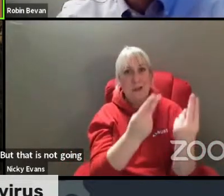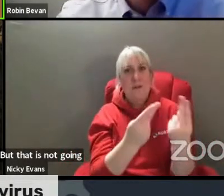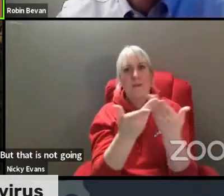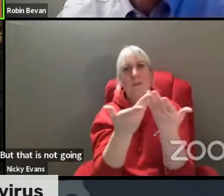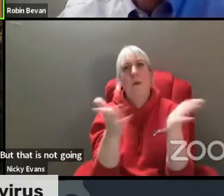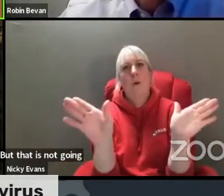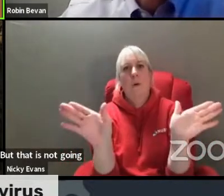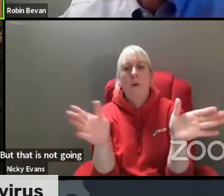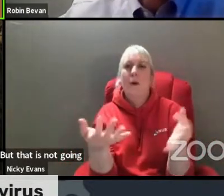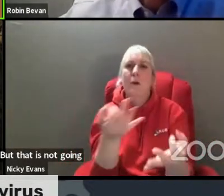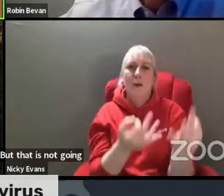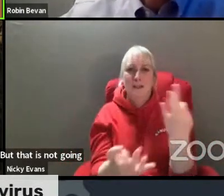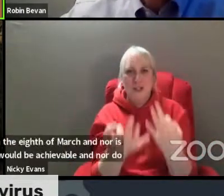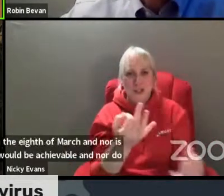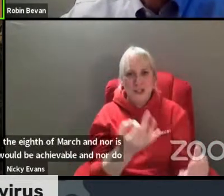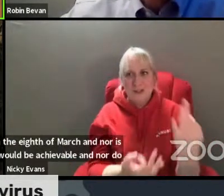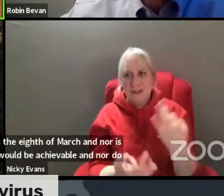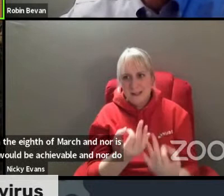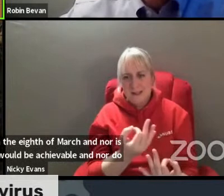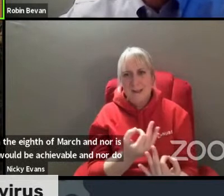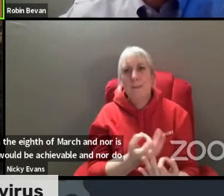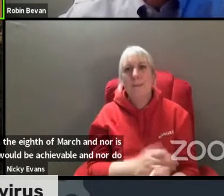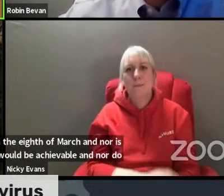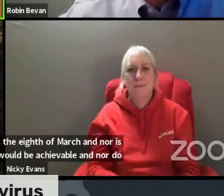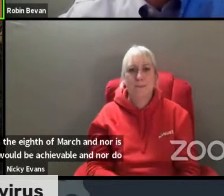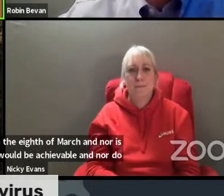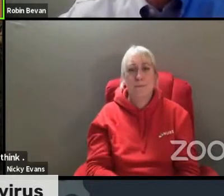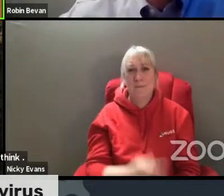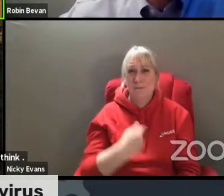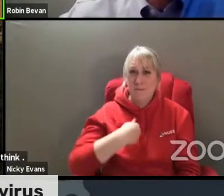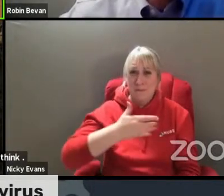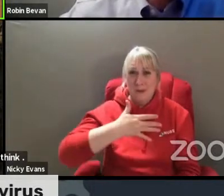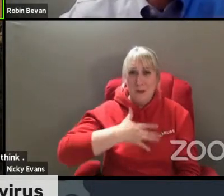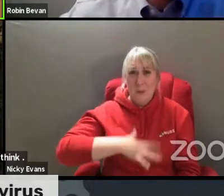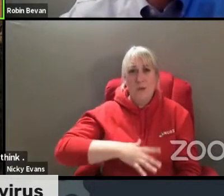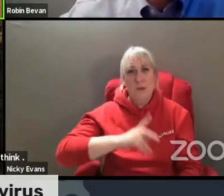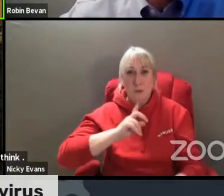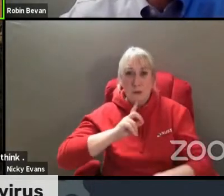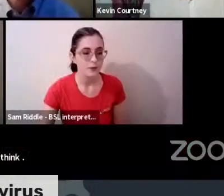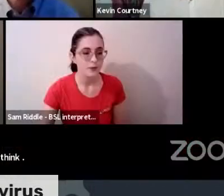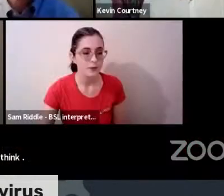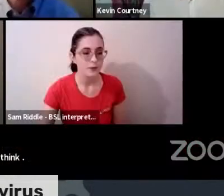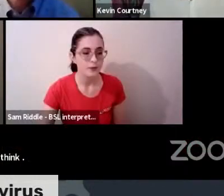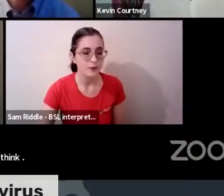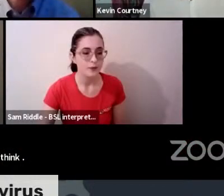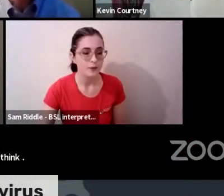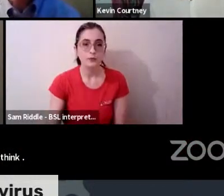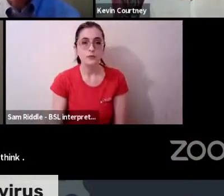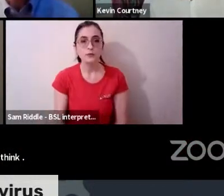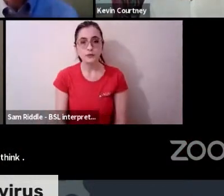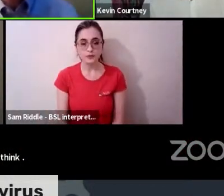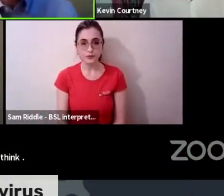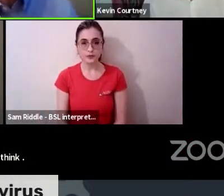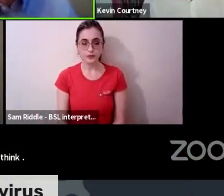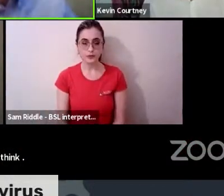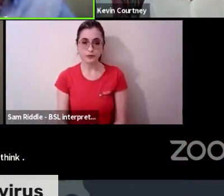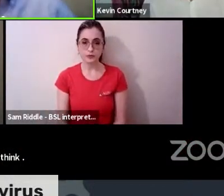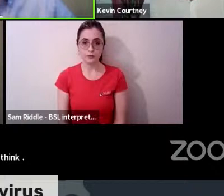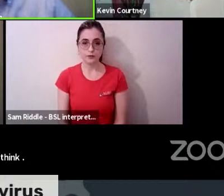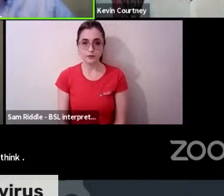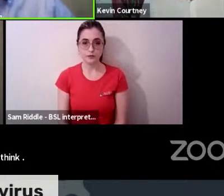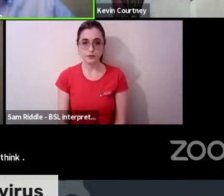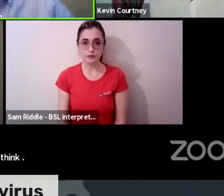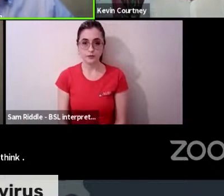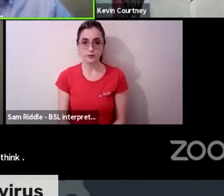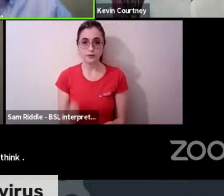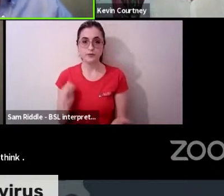questions, because I wanted to just answer that question immediately. Thank you very much, Mary. And